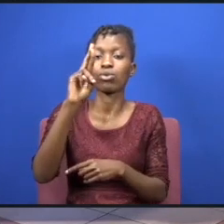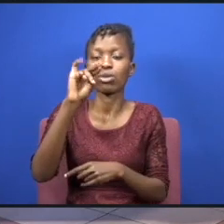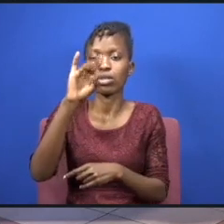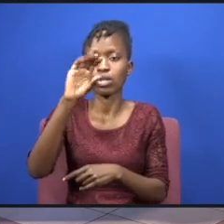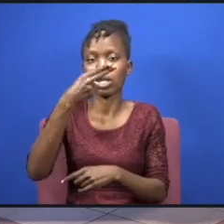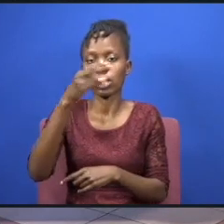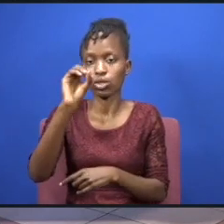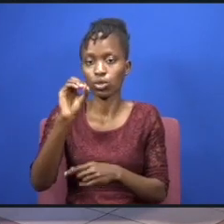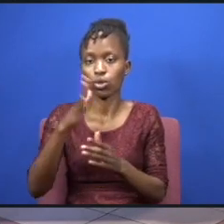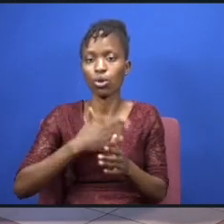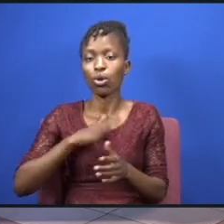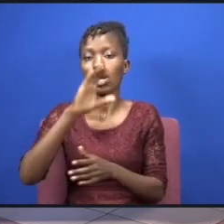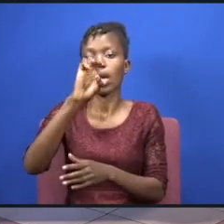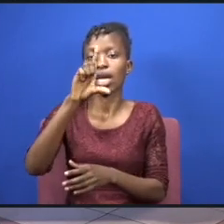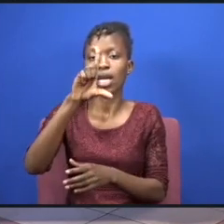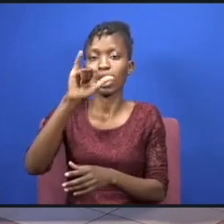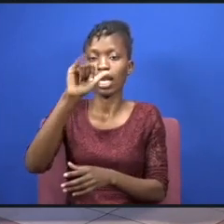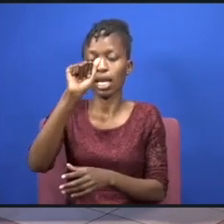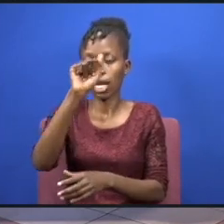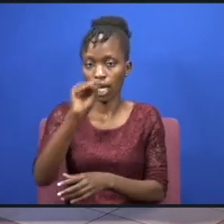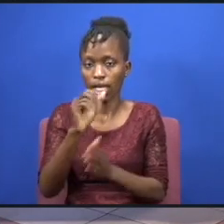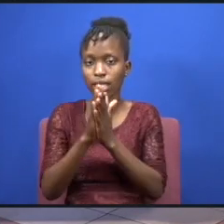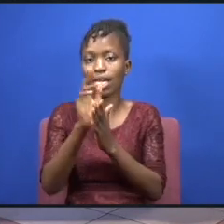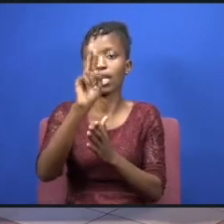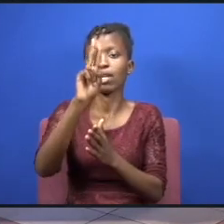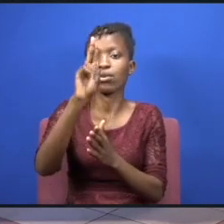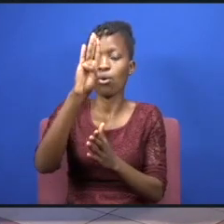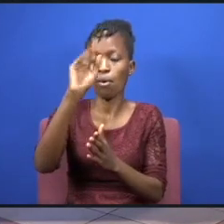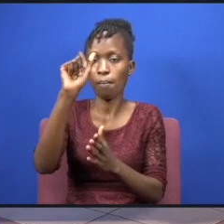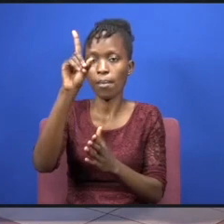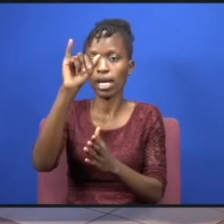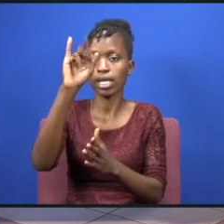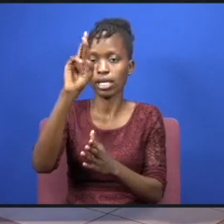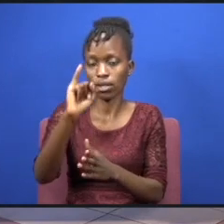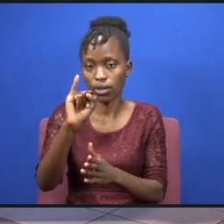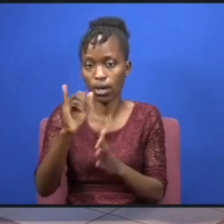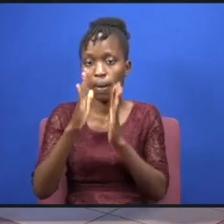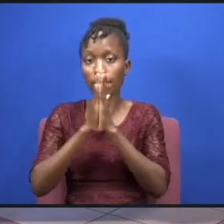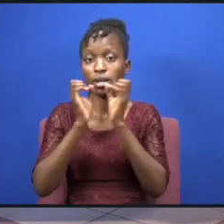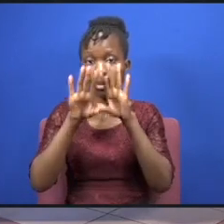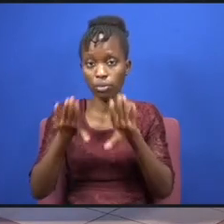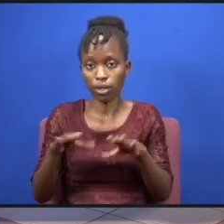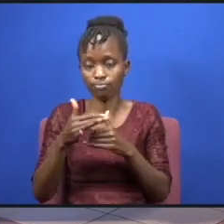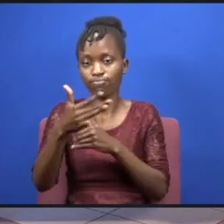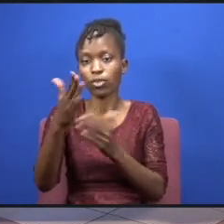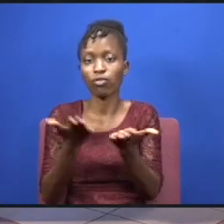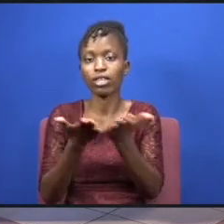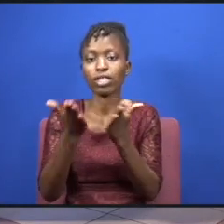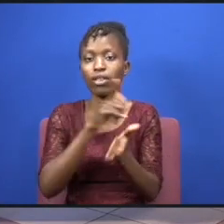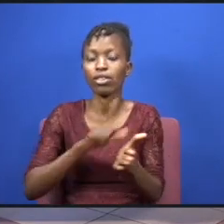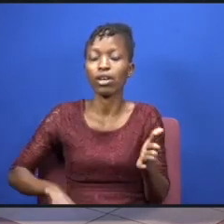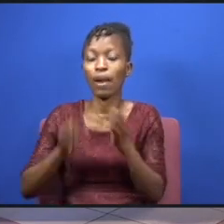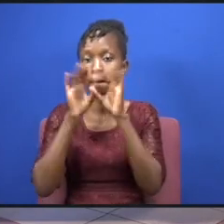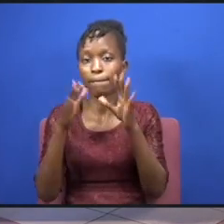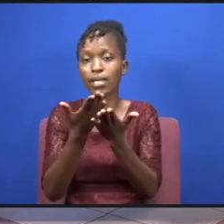Rubadiri and myself, Elias. And we pray that you'll be blessed the rest of the service. Enjoy the rest of the service. May the Lord bless you.